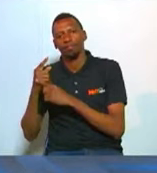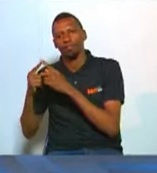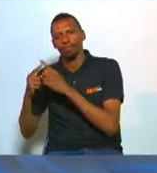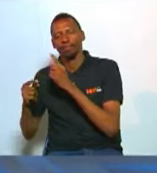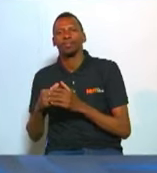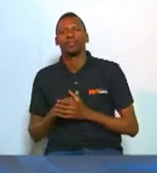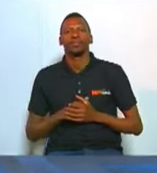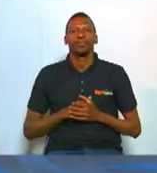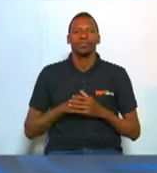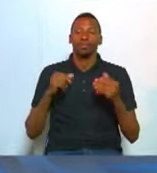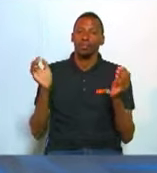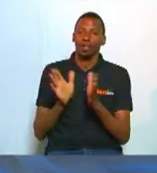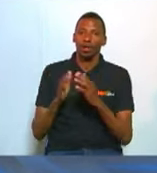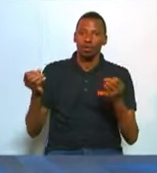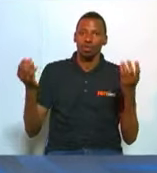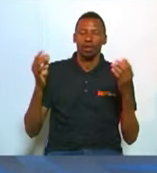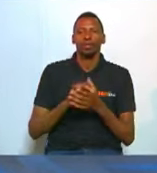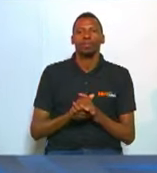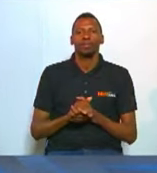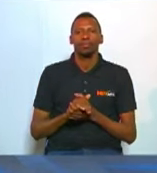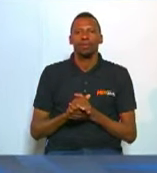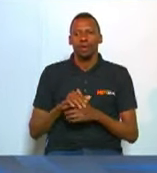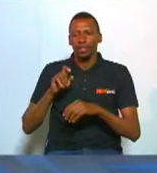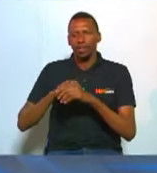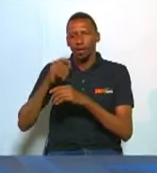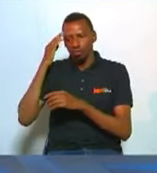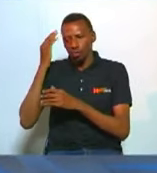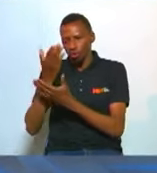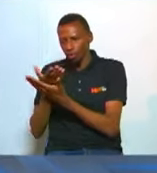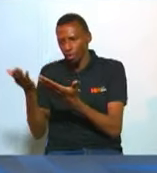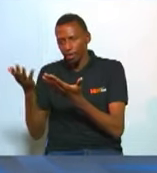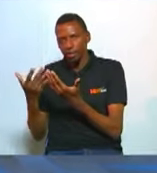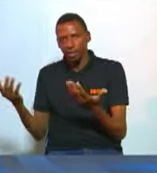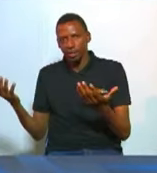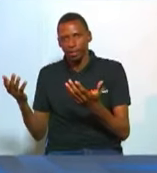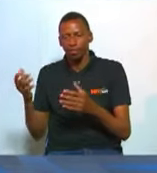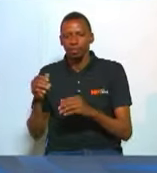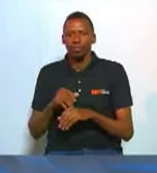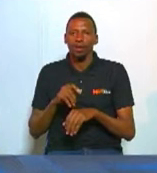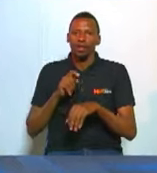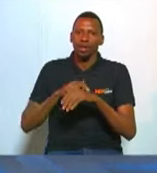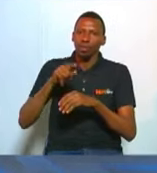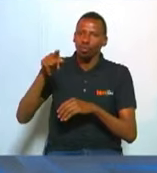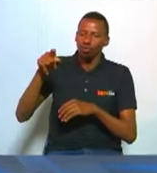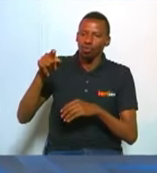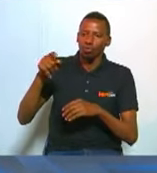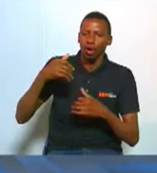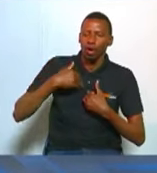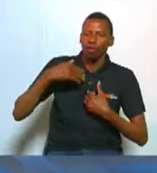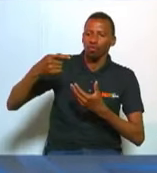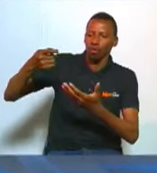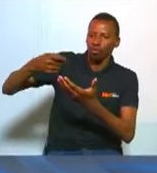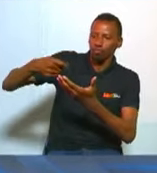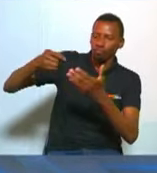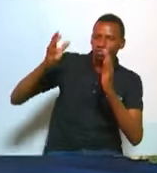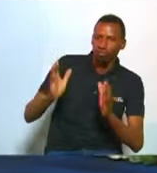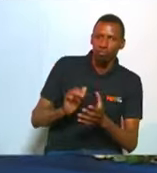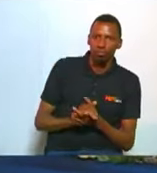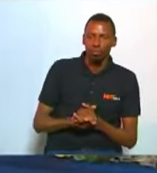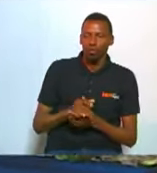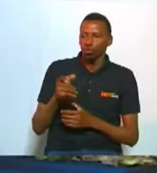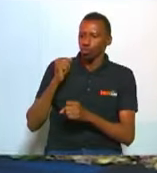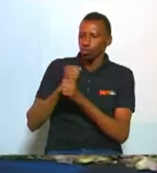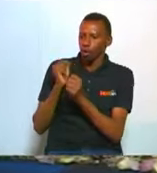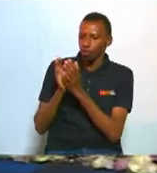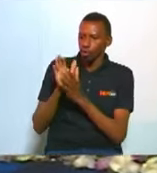Hallelujah. Experience. When you know these things, even when you have your secretary, you are working with her, sometimes you may see her out